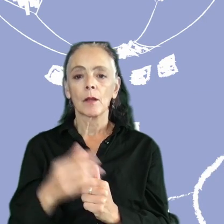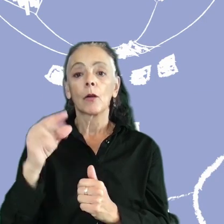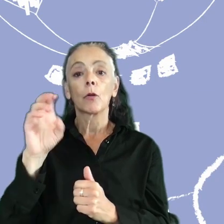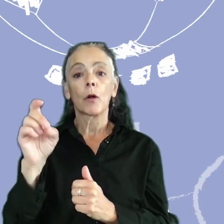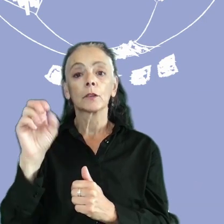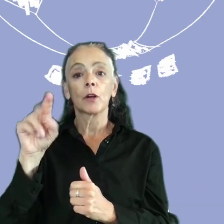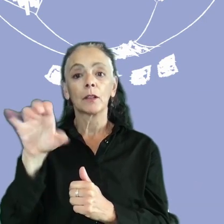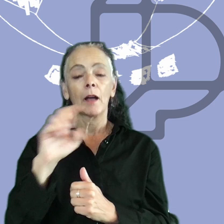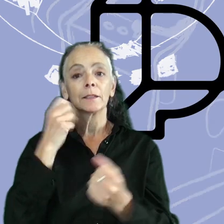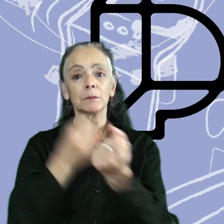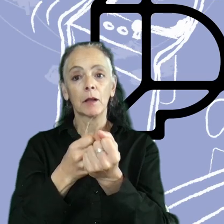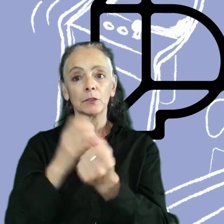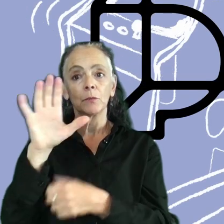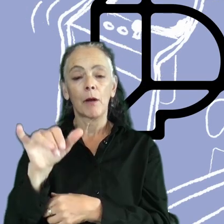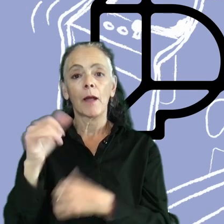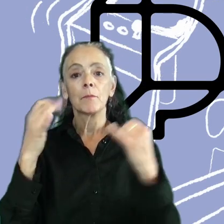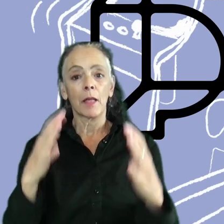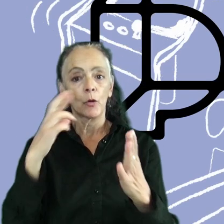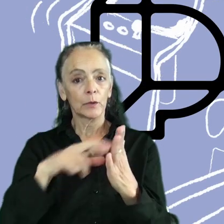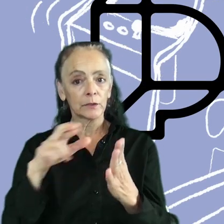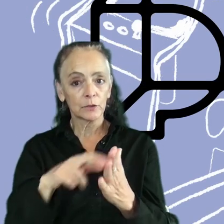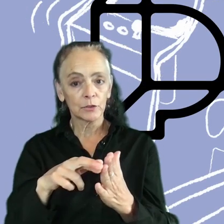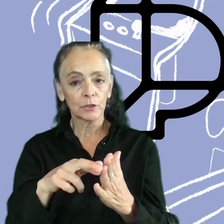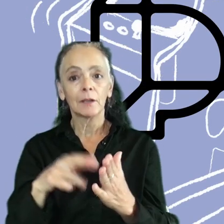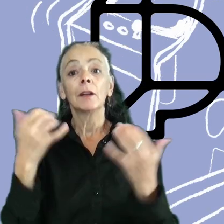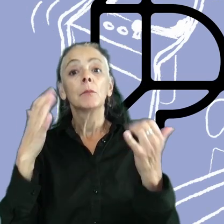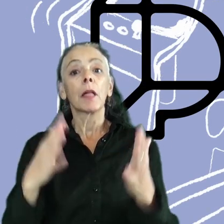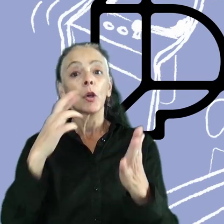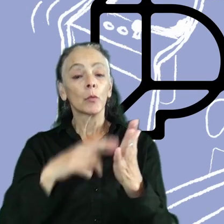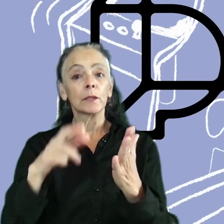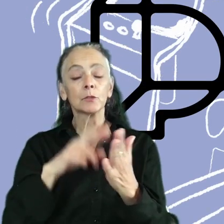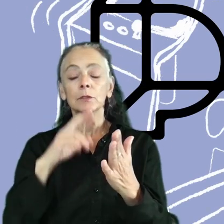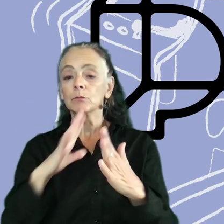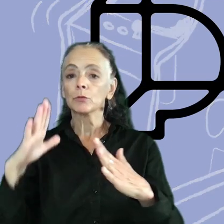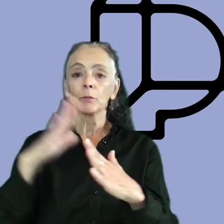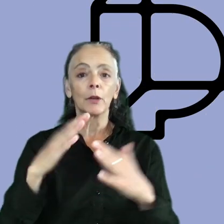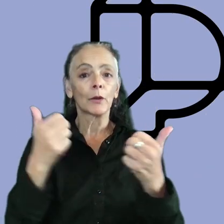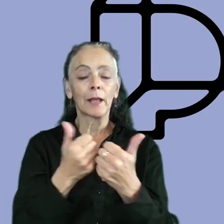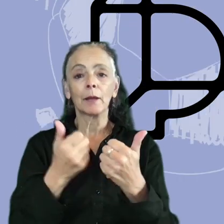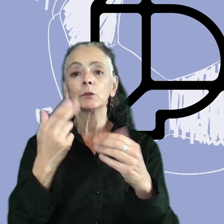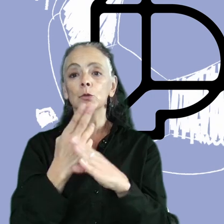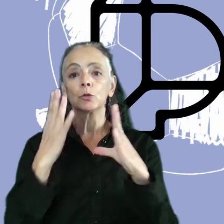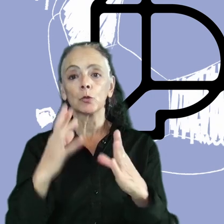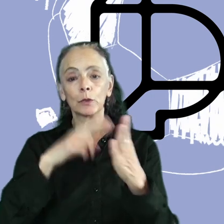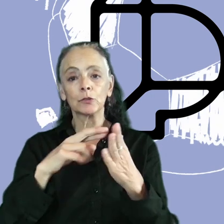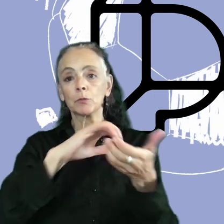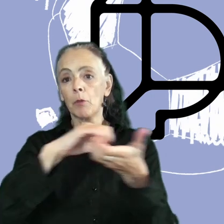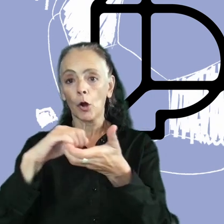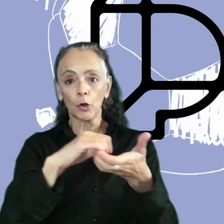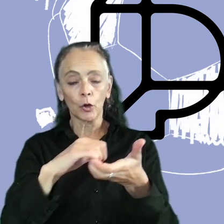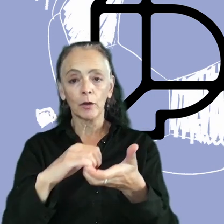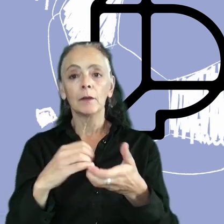grox online is sponsored by player research player research is the premier games user research partner enabling game dev to gain